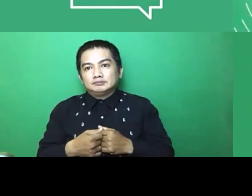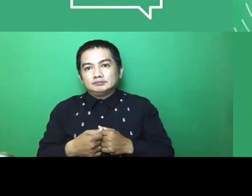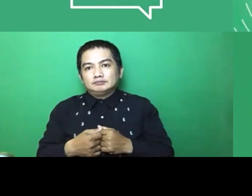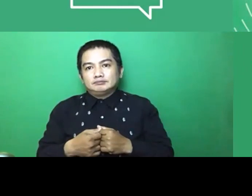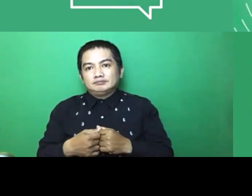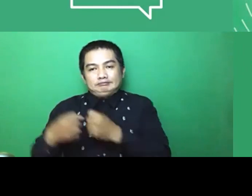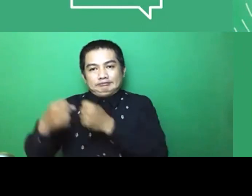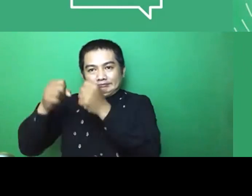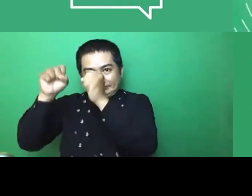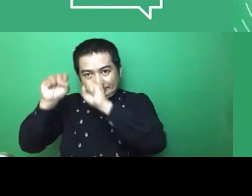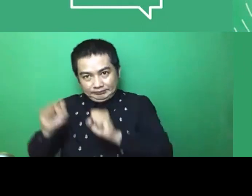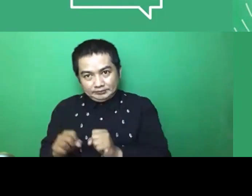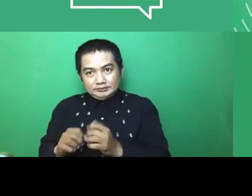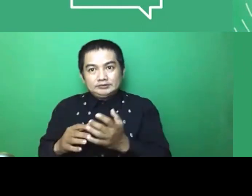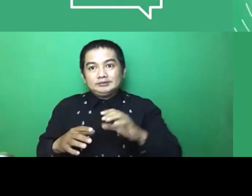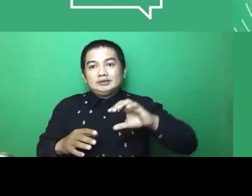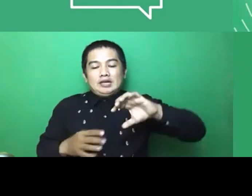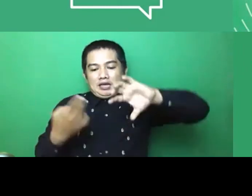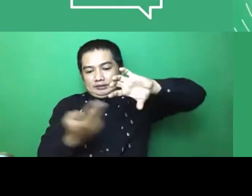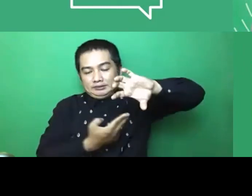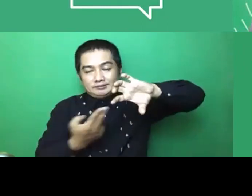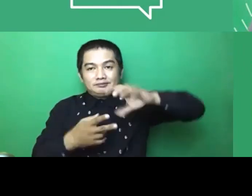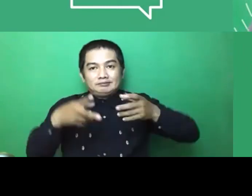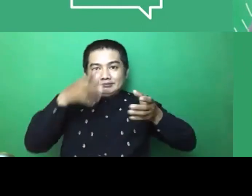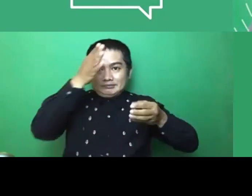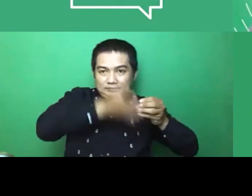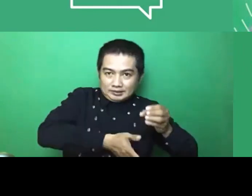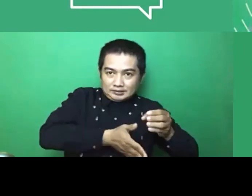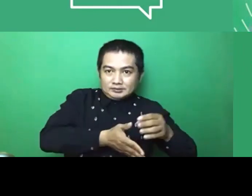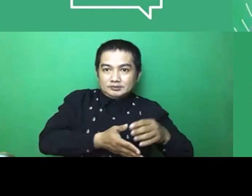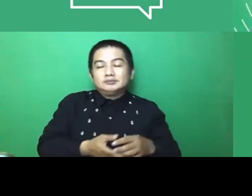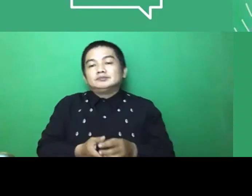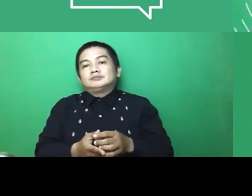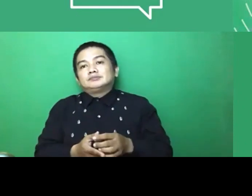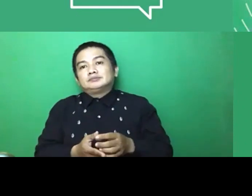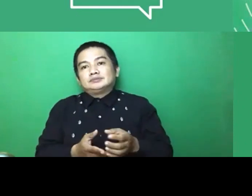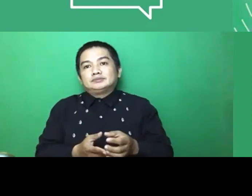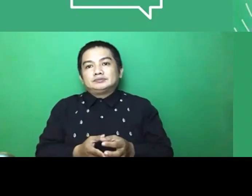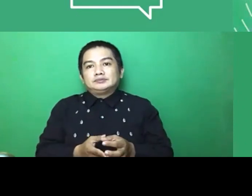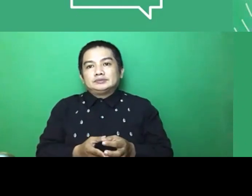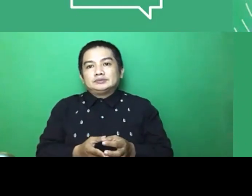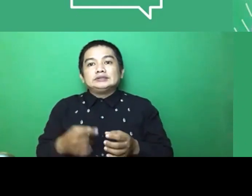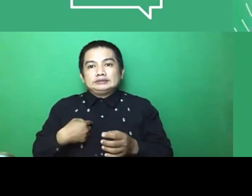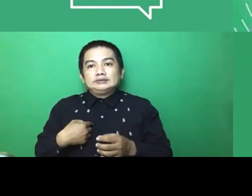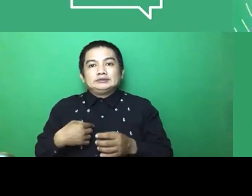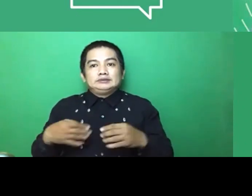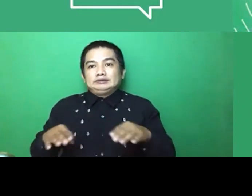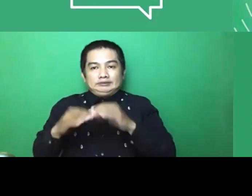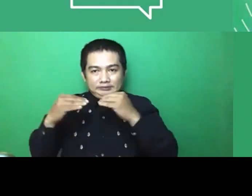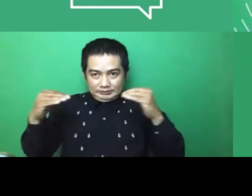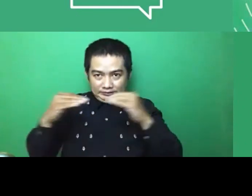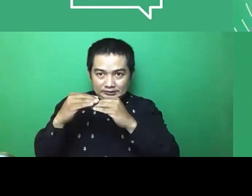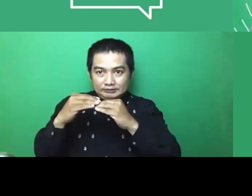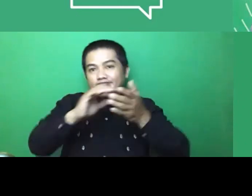implications, undercuts and overhangs are impossible with a standard basic CNC subtractive